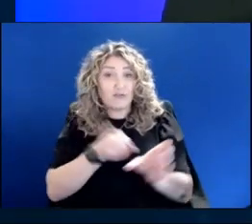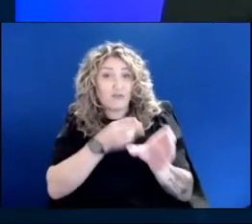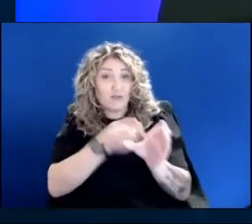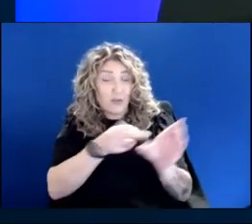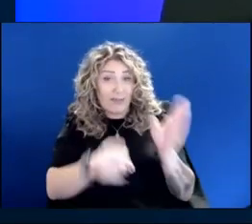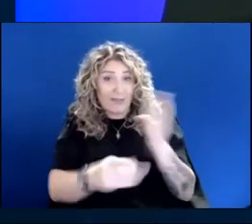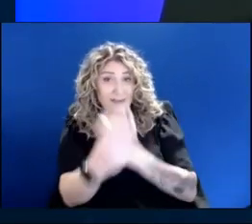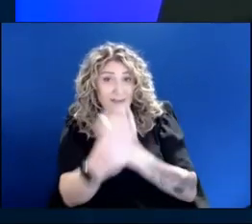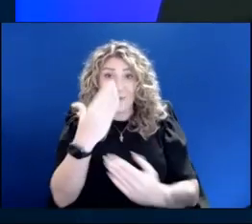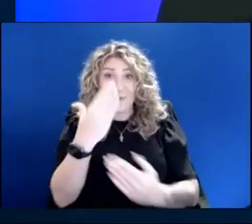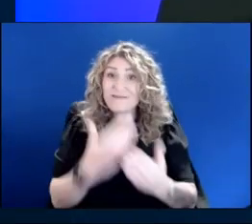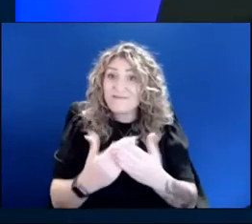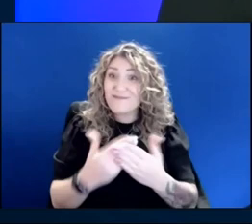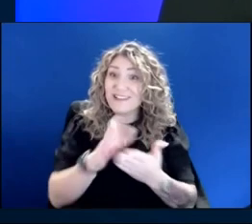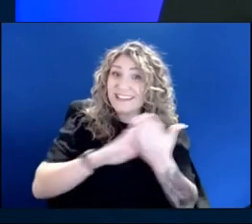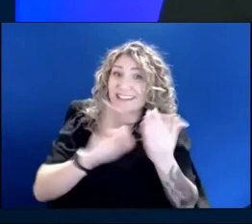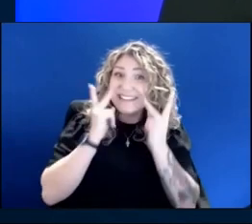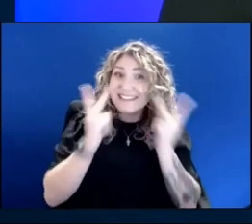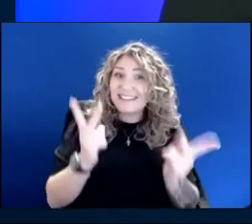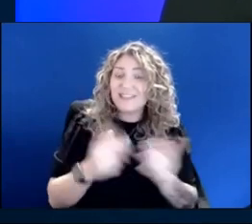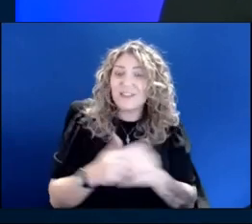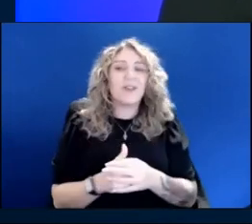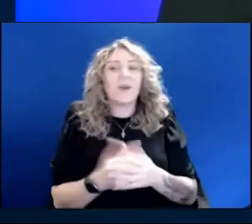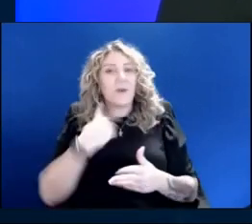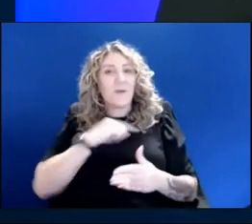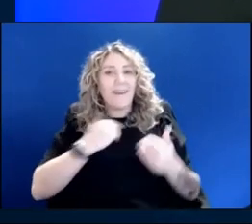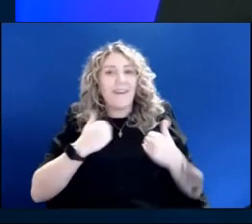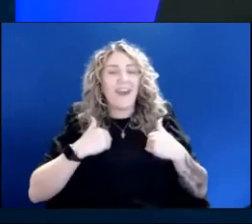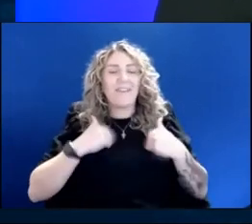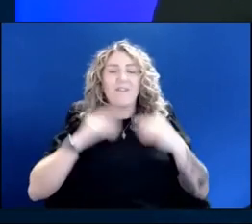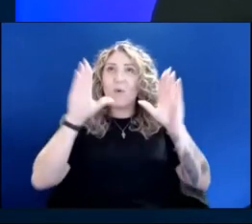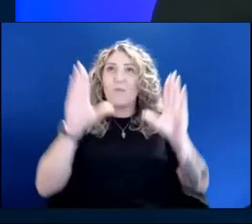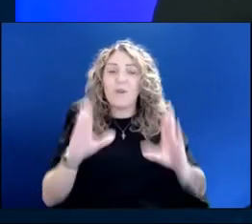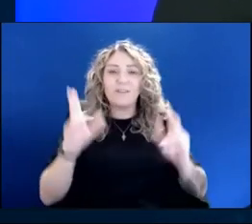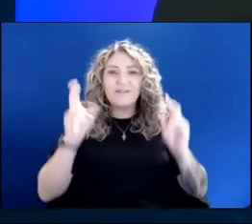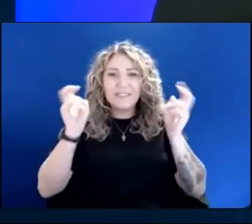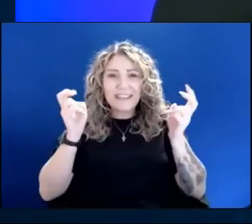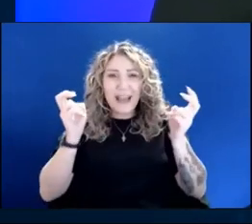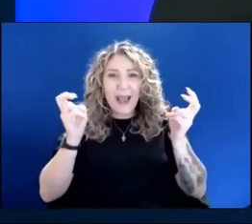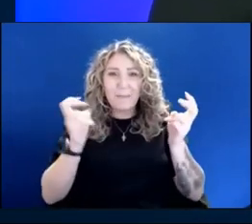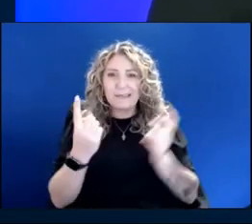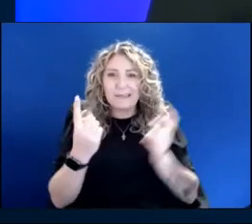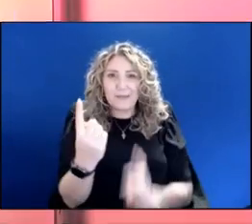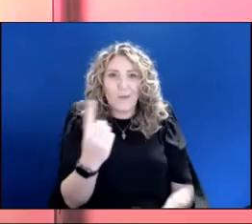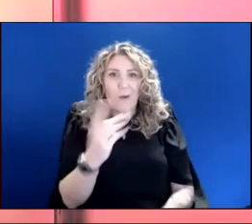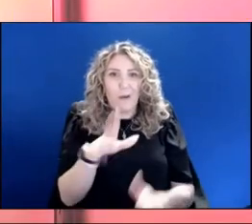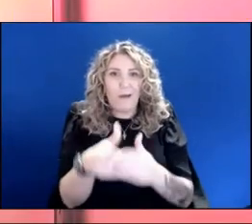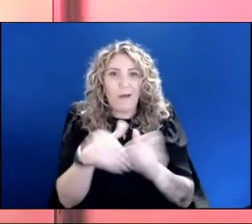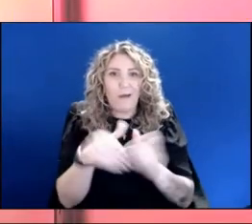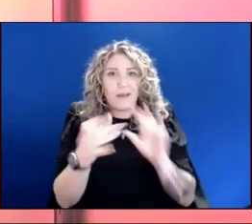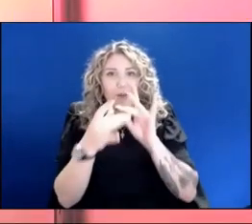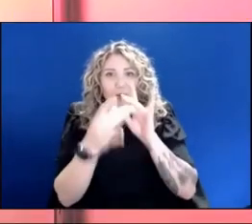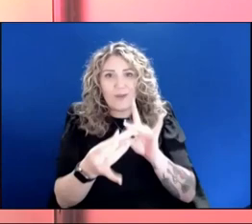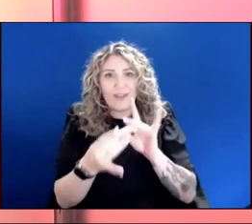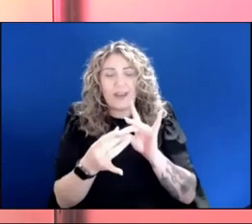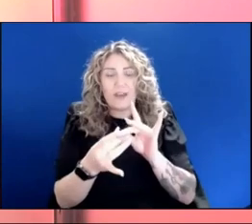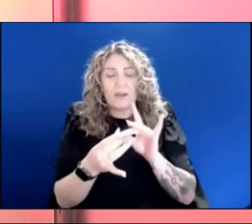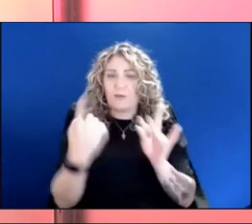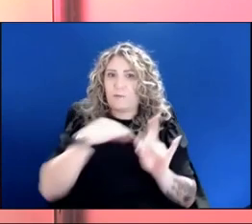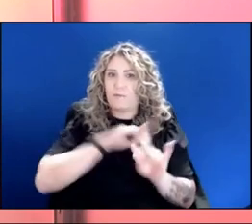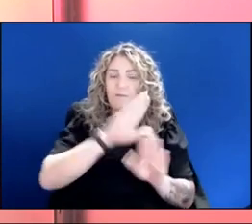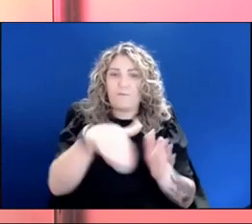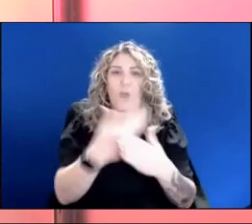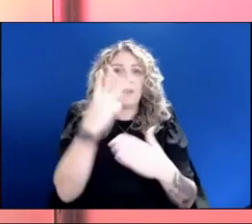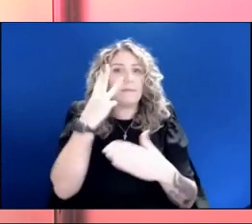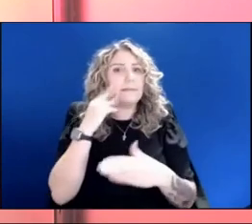see you. We have such a great topic, Jess, because it's one I think that all of us can relate to, because we've all been there. You're sitting on the couch, you're eating